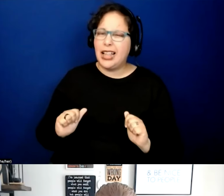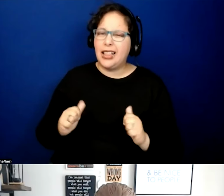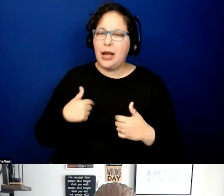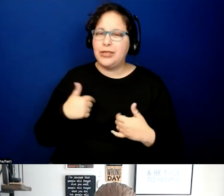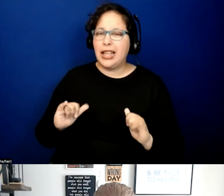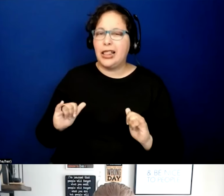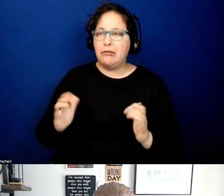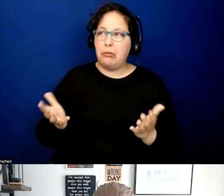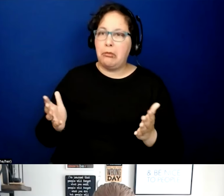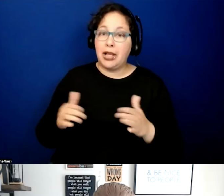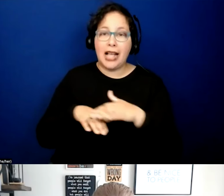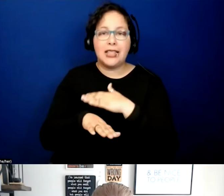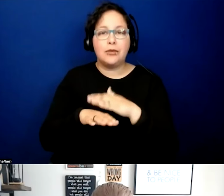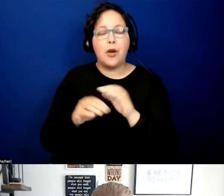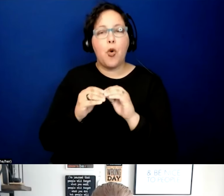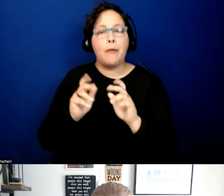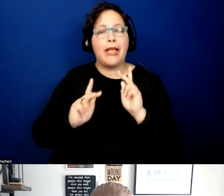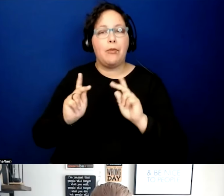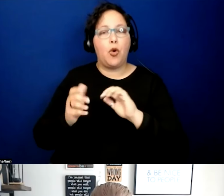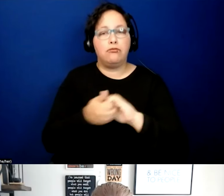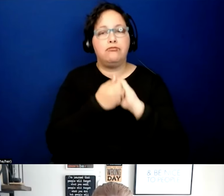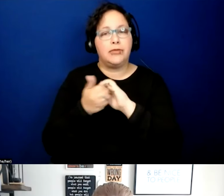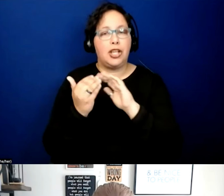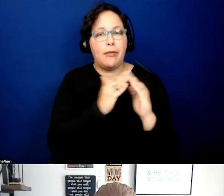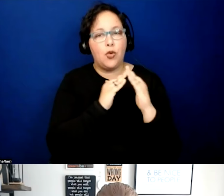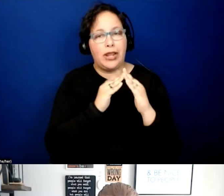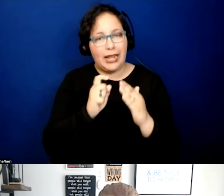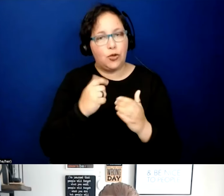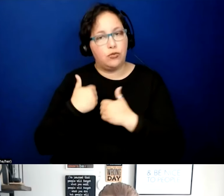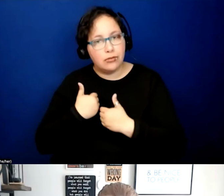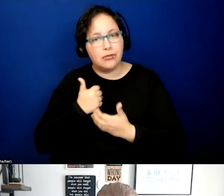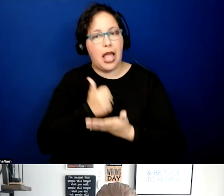like accessibility is a community endeavor, and I think that